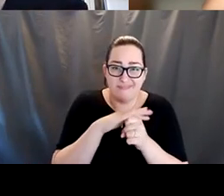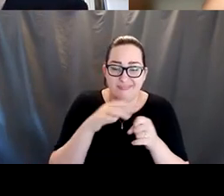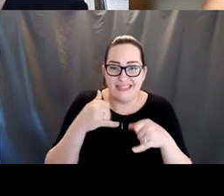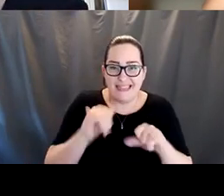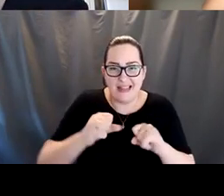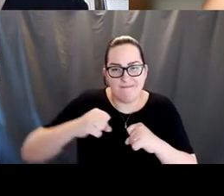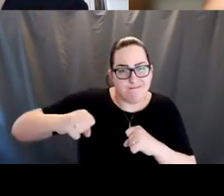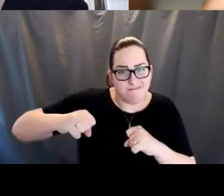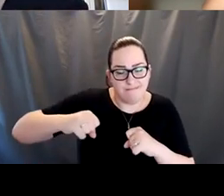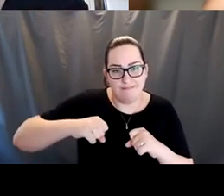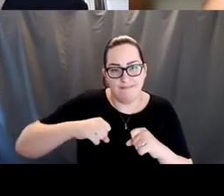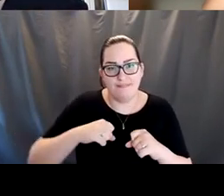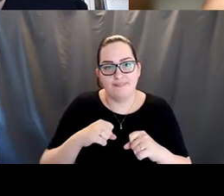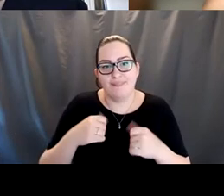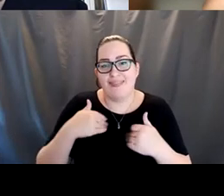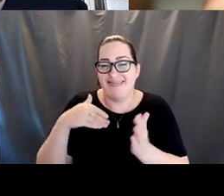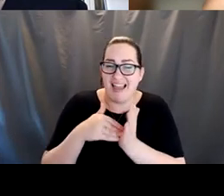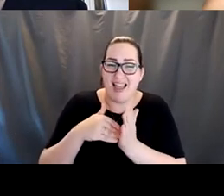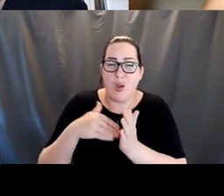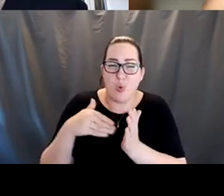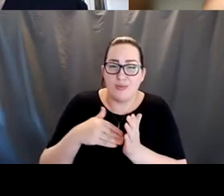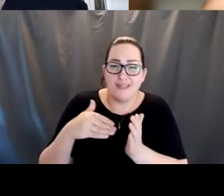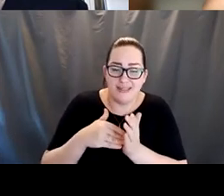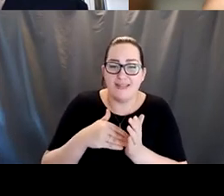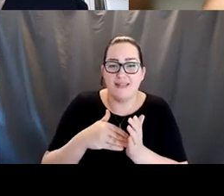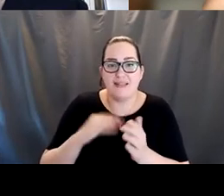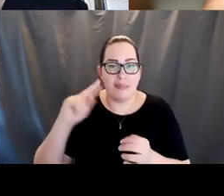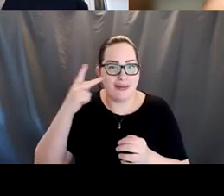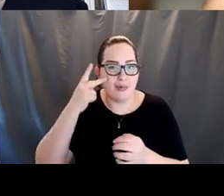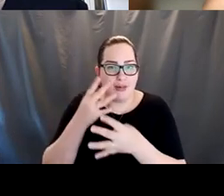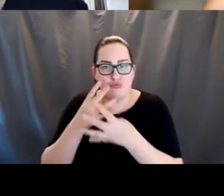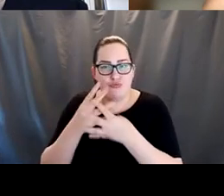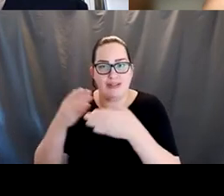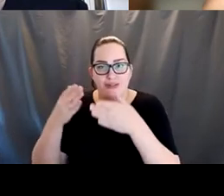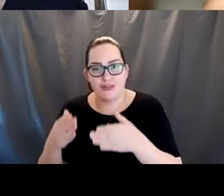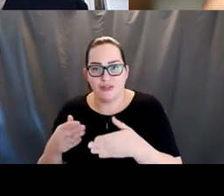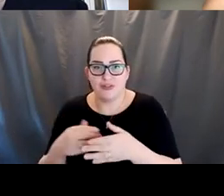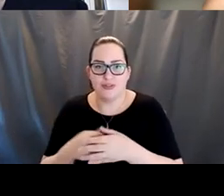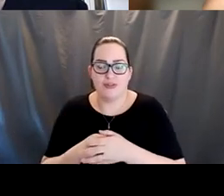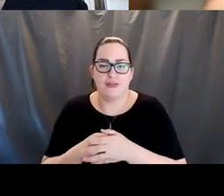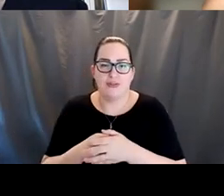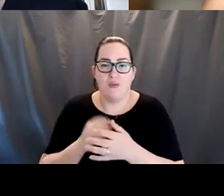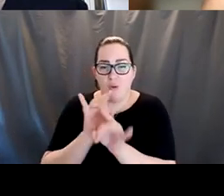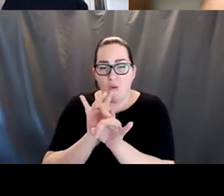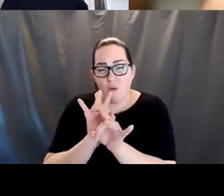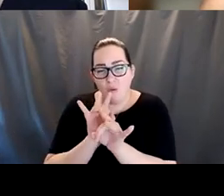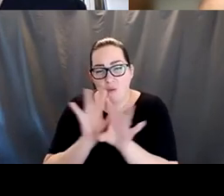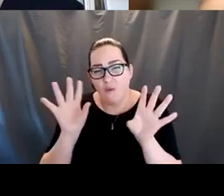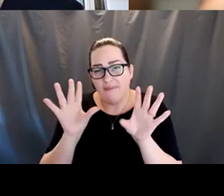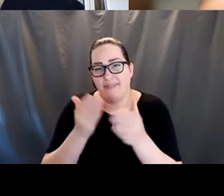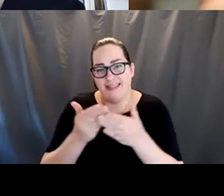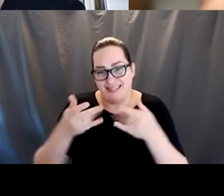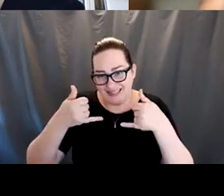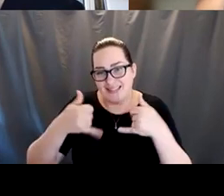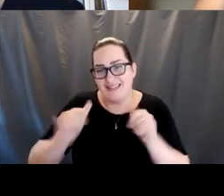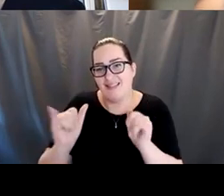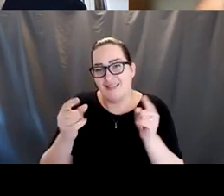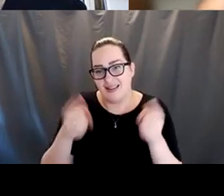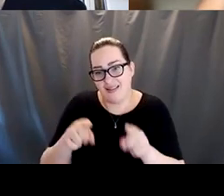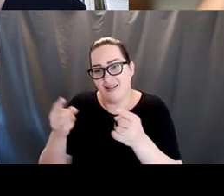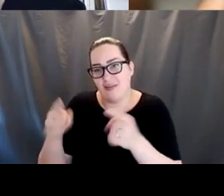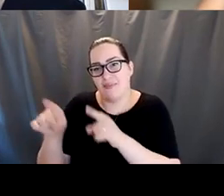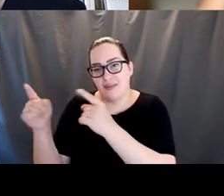I mean, yes, I would love it if people stopped shouting fake news, but there is fake news, and it's important more than ever to sort the